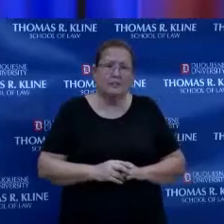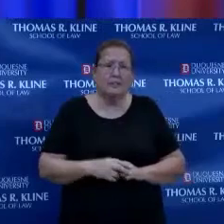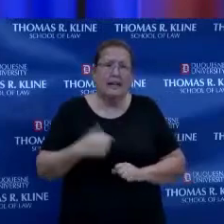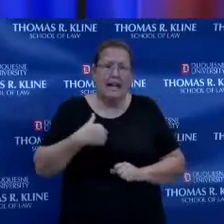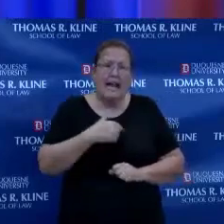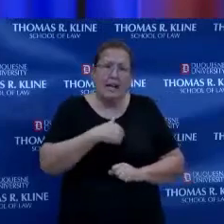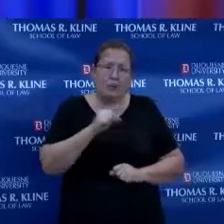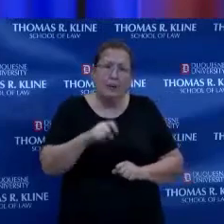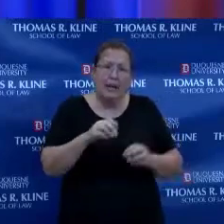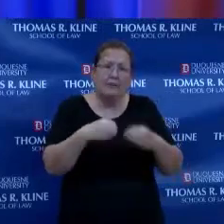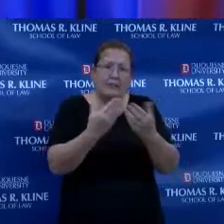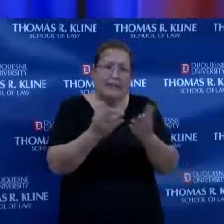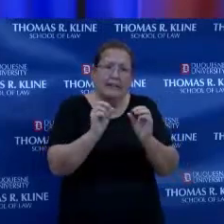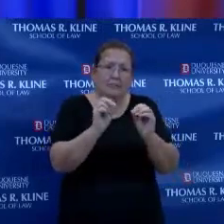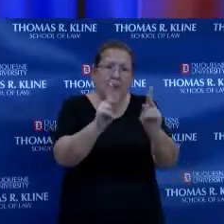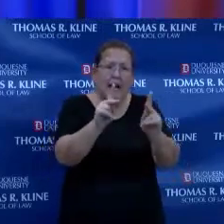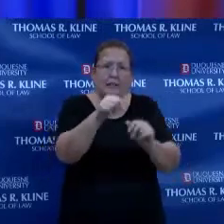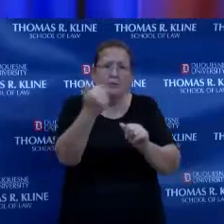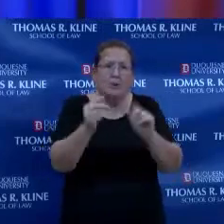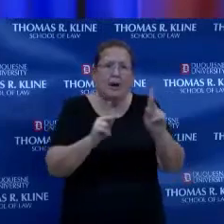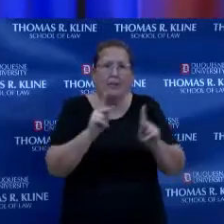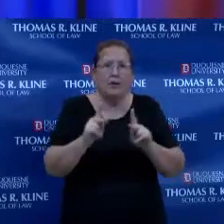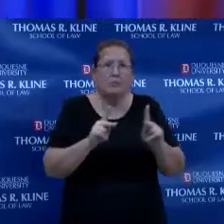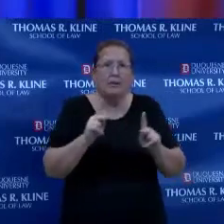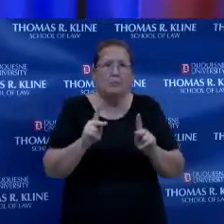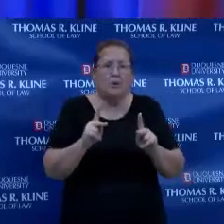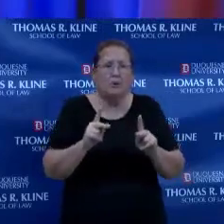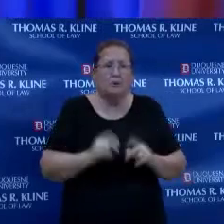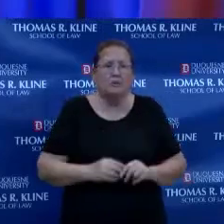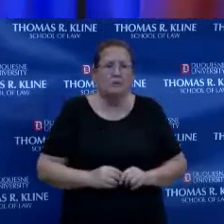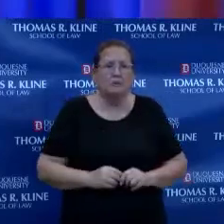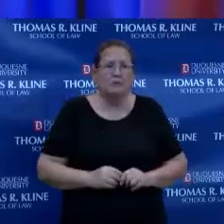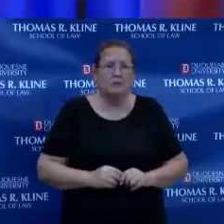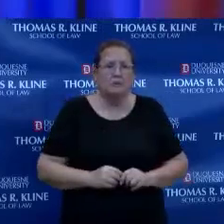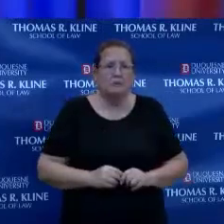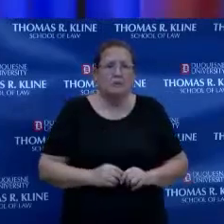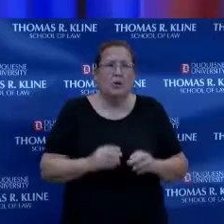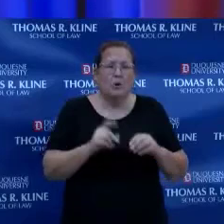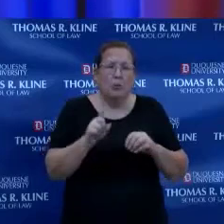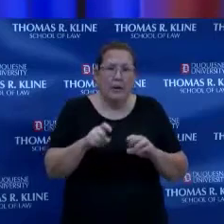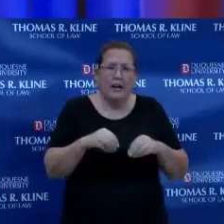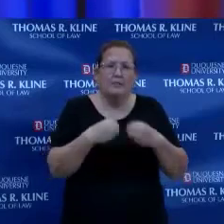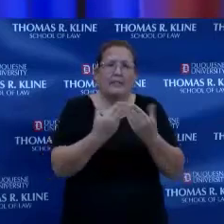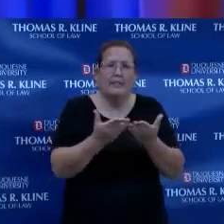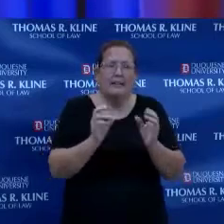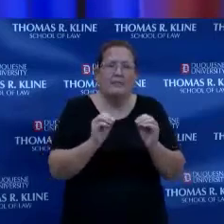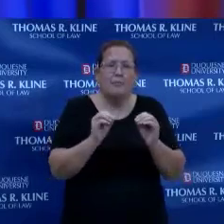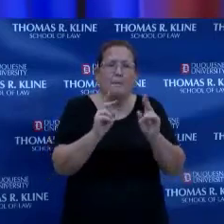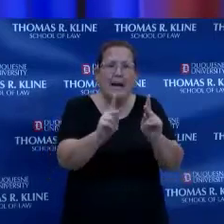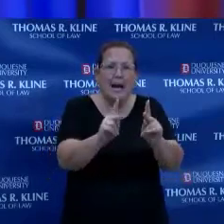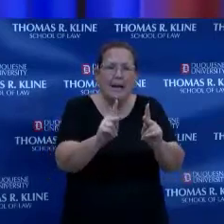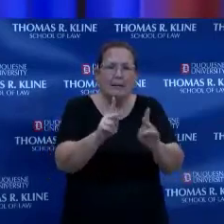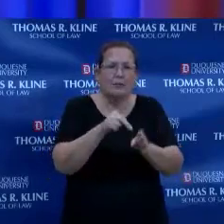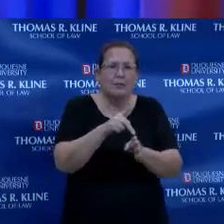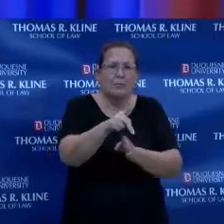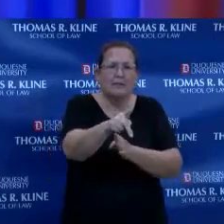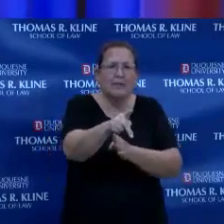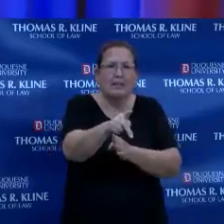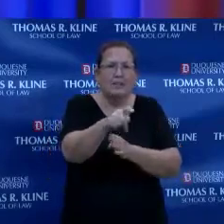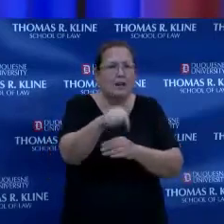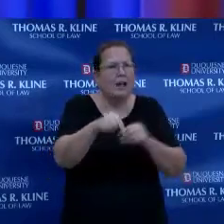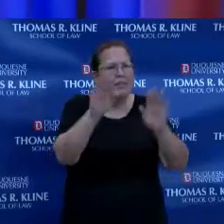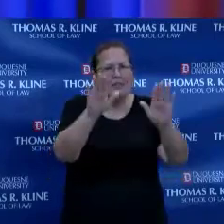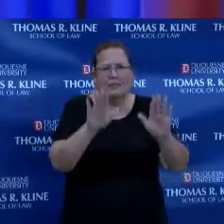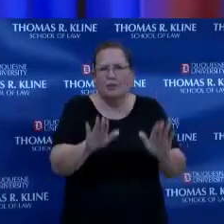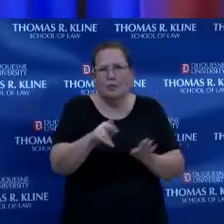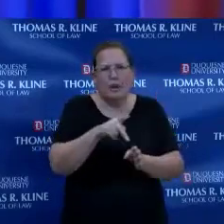to give back to others. It's imperative. We have to give back to the profession. This is a great profession.